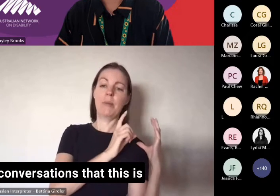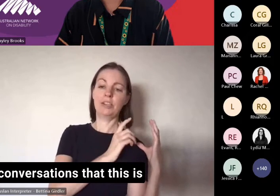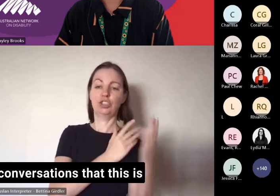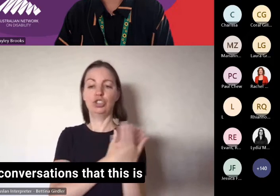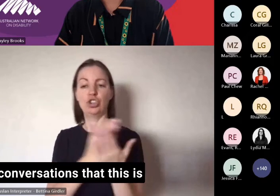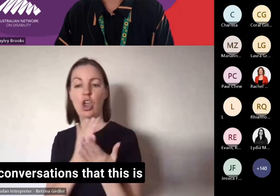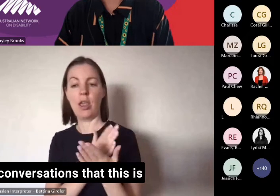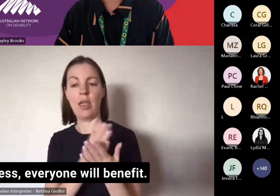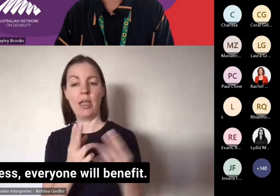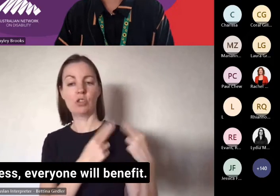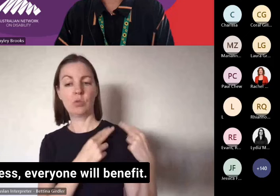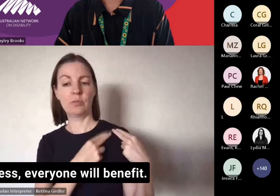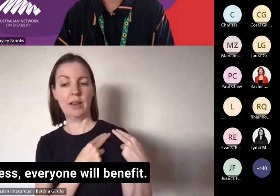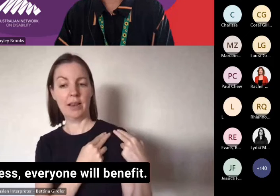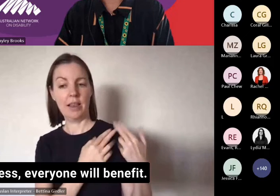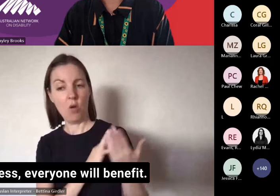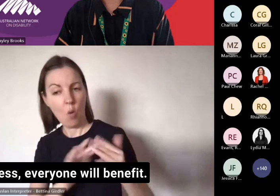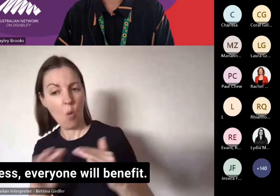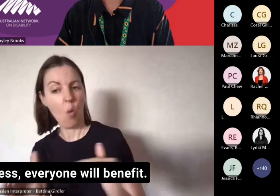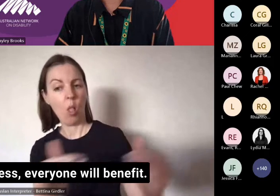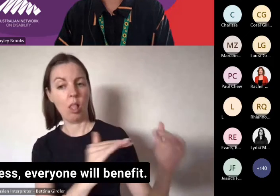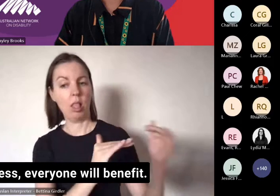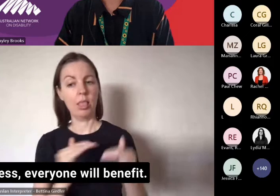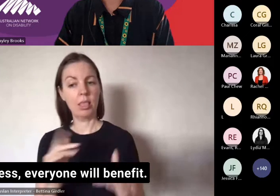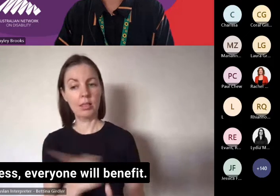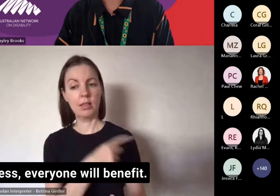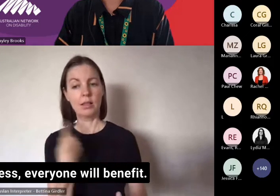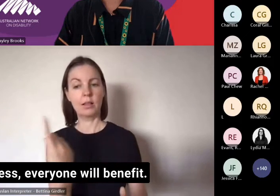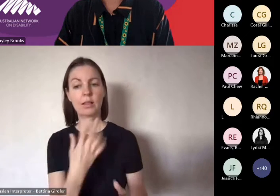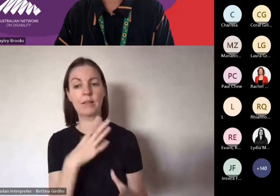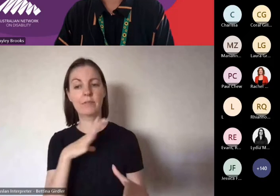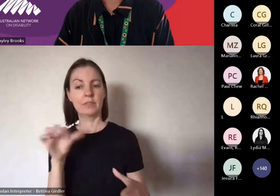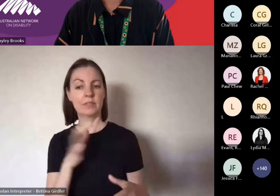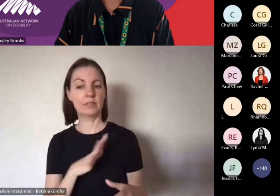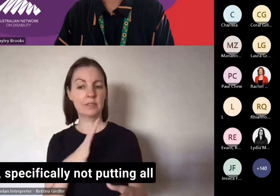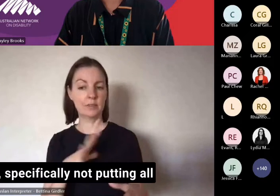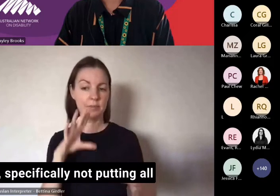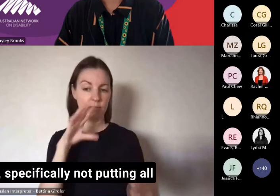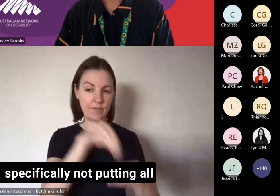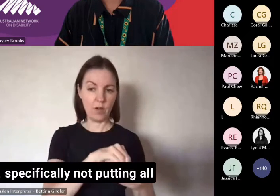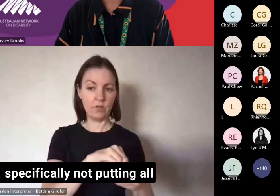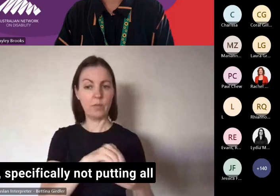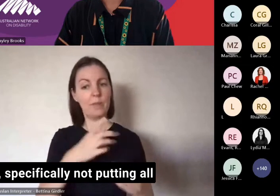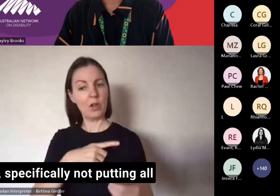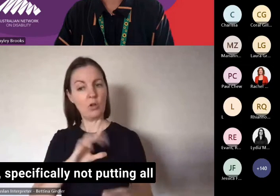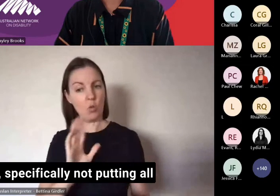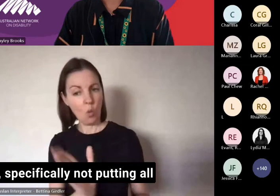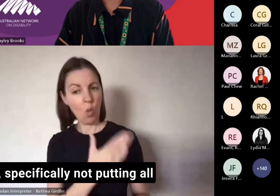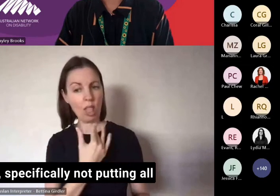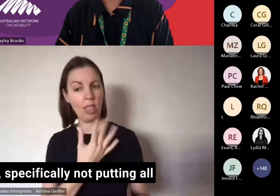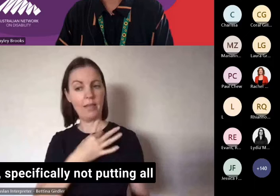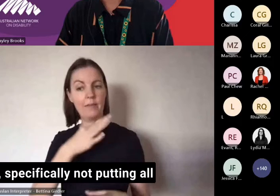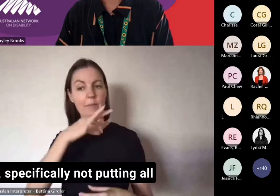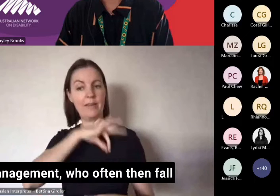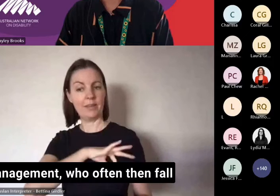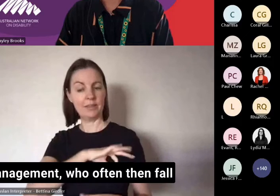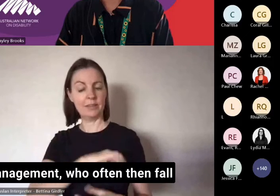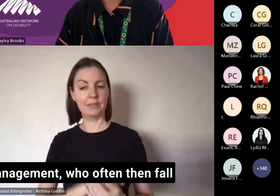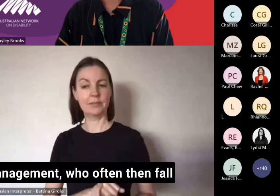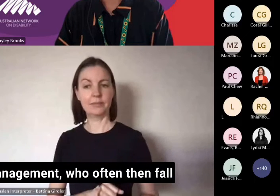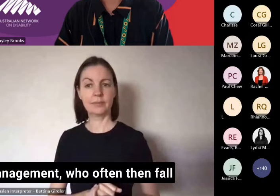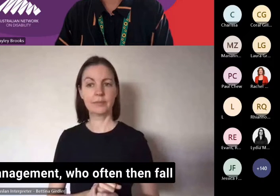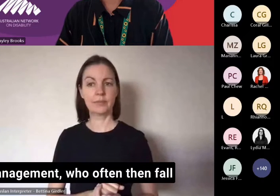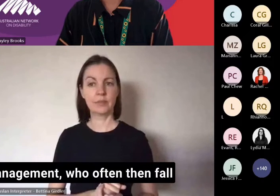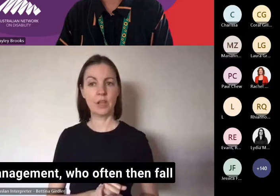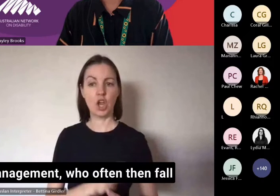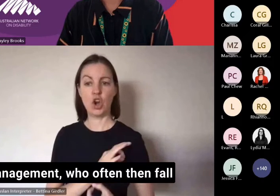those conversations that this is everyone's business, everyone will benefit. and again, for me specifically, not putting all that